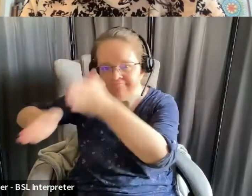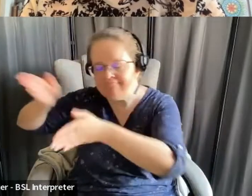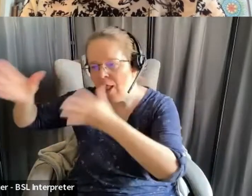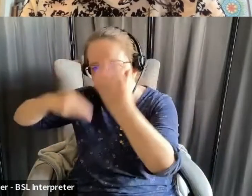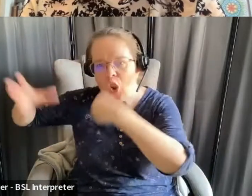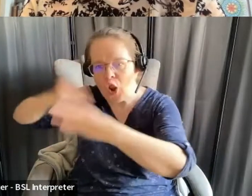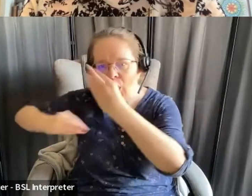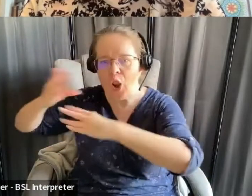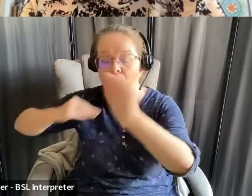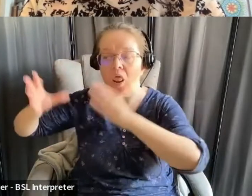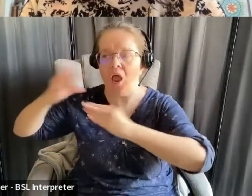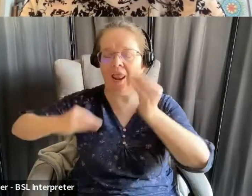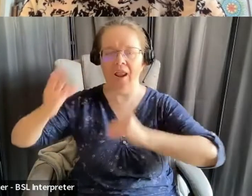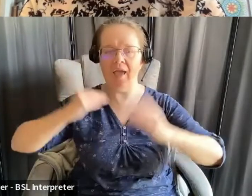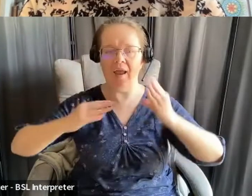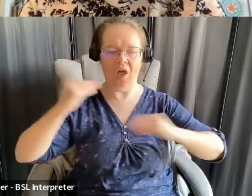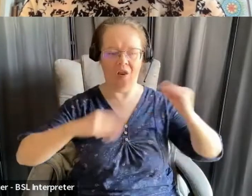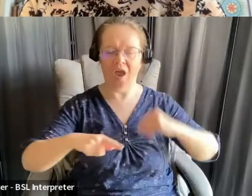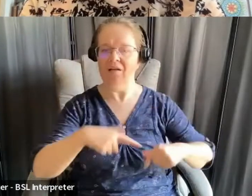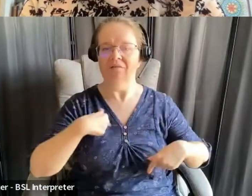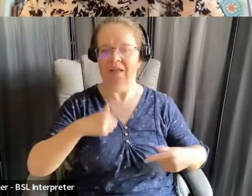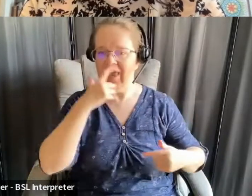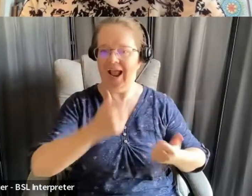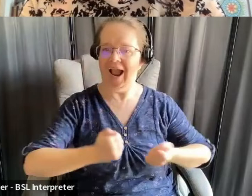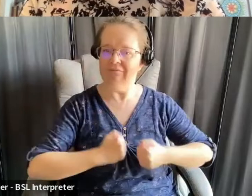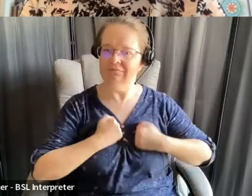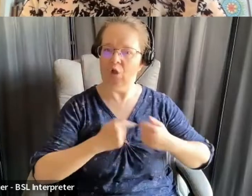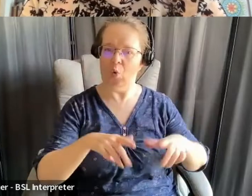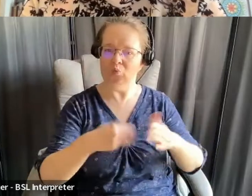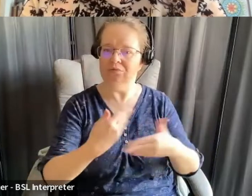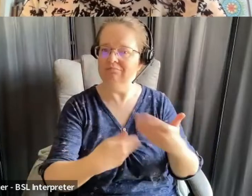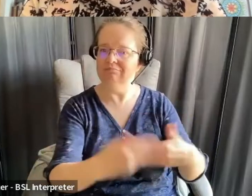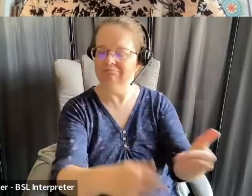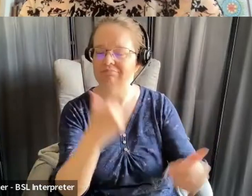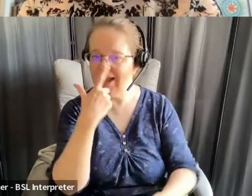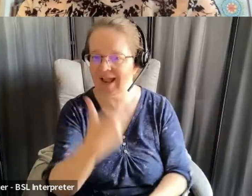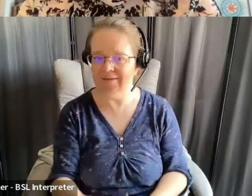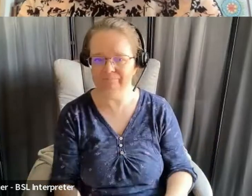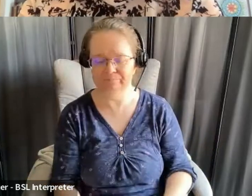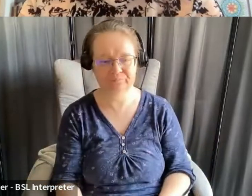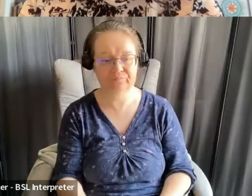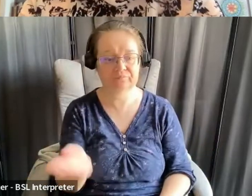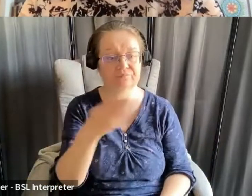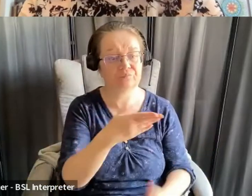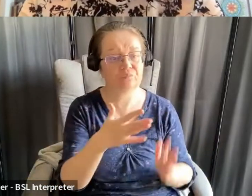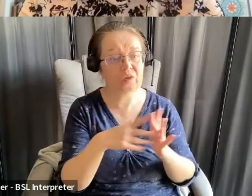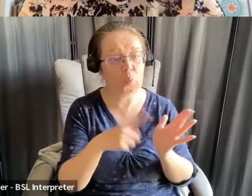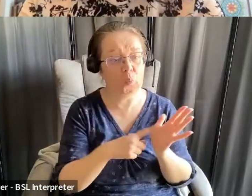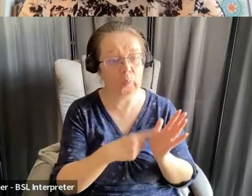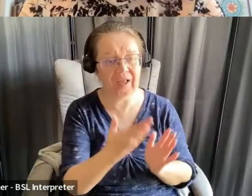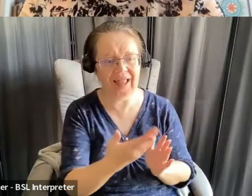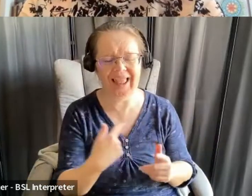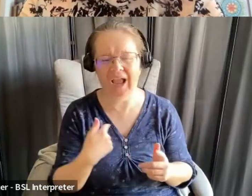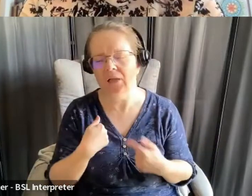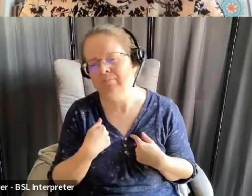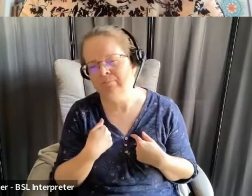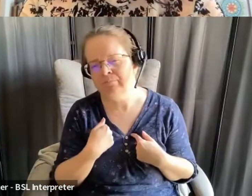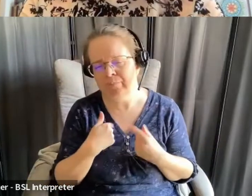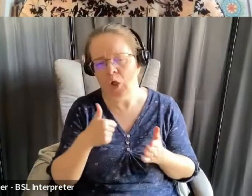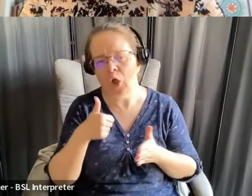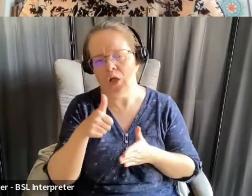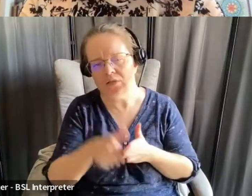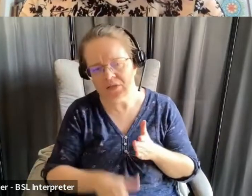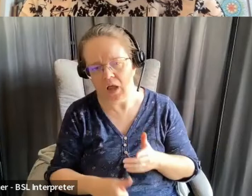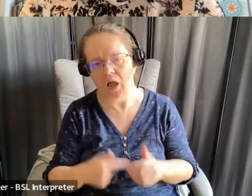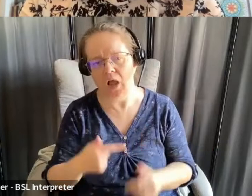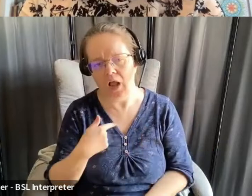you don't have to go and be employed. Yeah. Will? Yeah, I was just going to start by saying I used